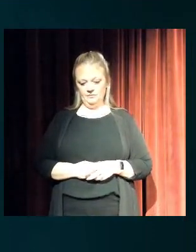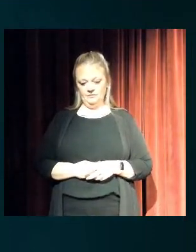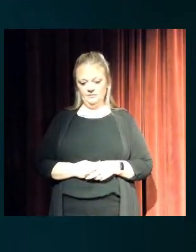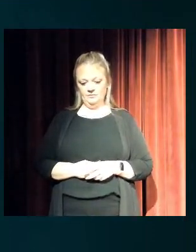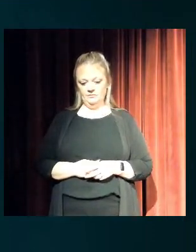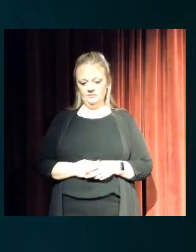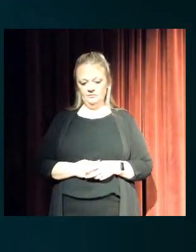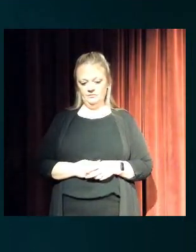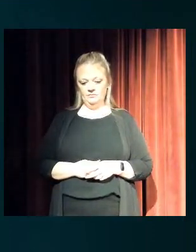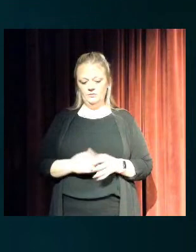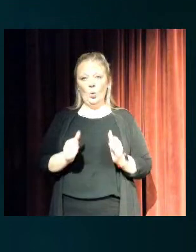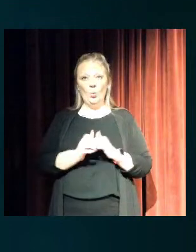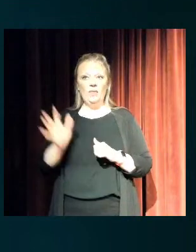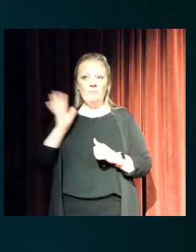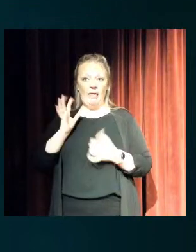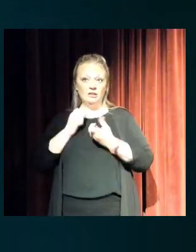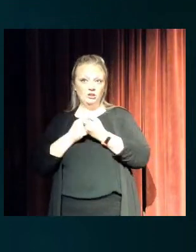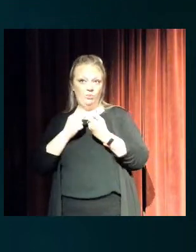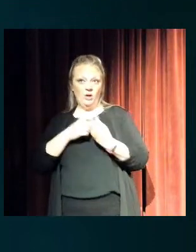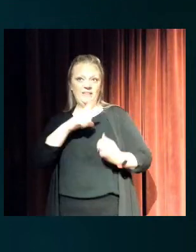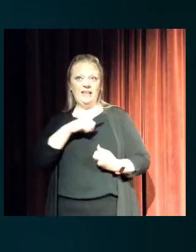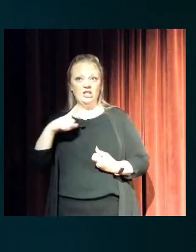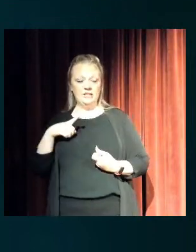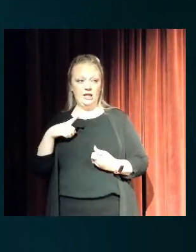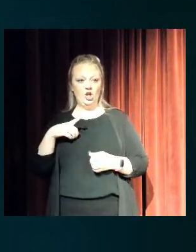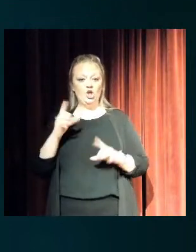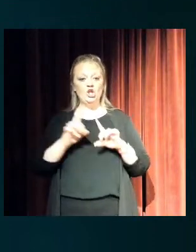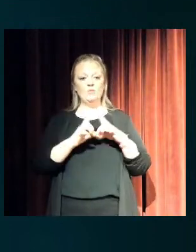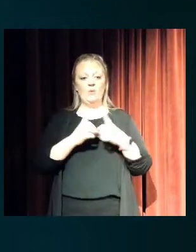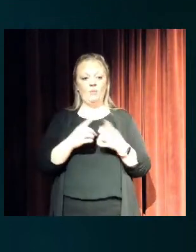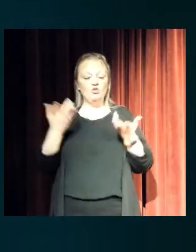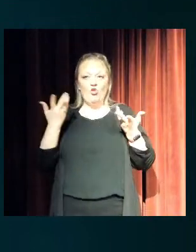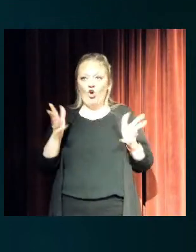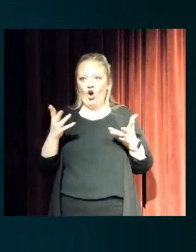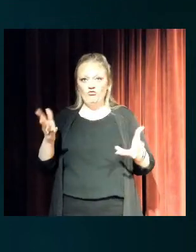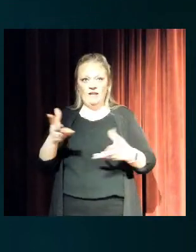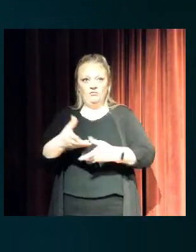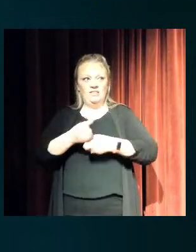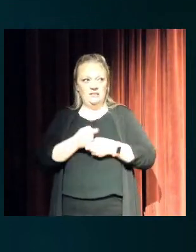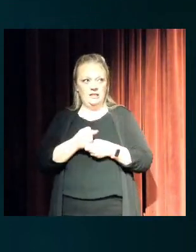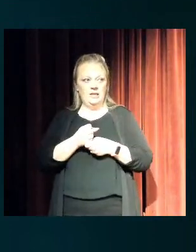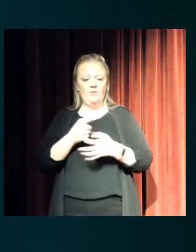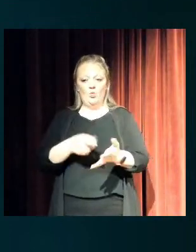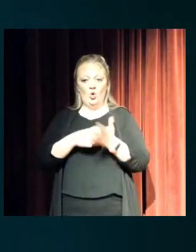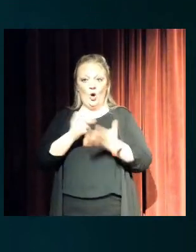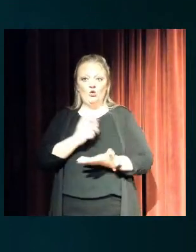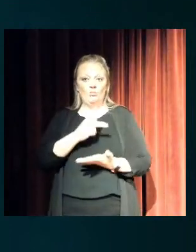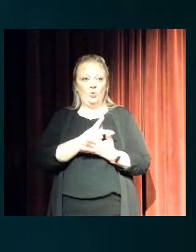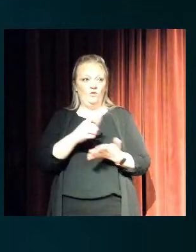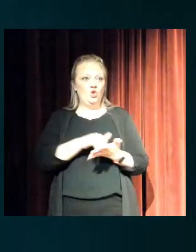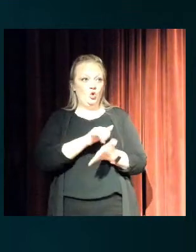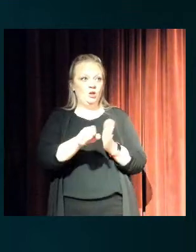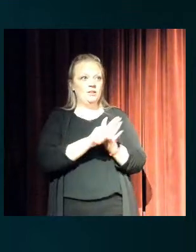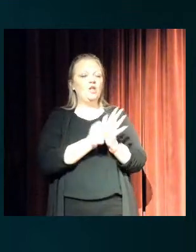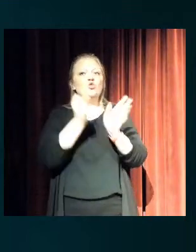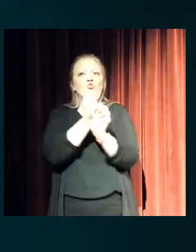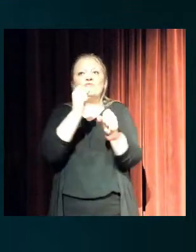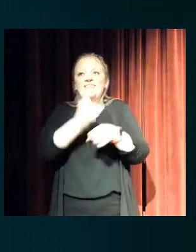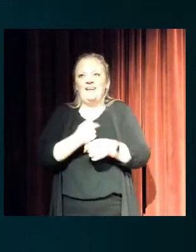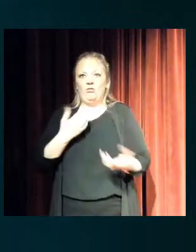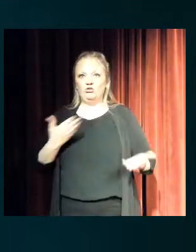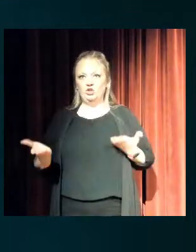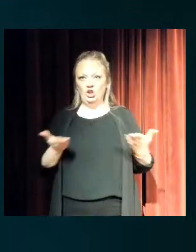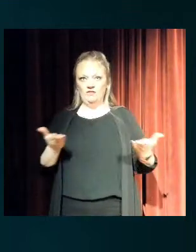With the past support of the legislature, the department has already obtained the required approval from New York State to create the